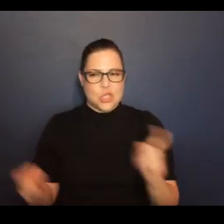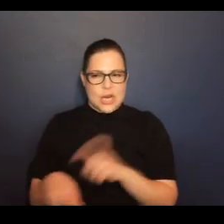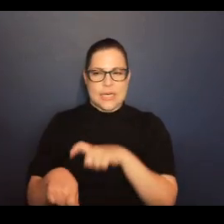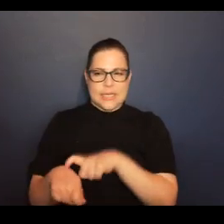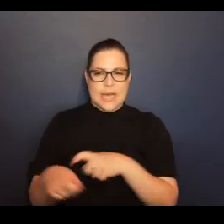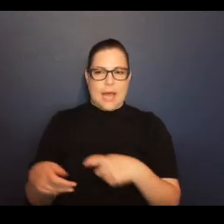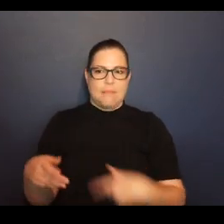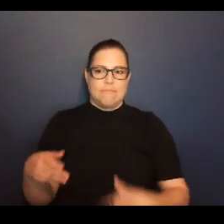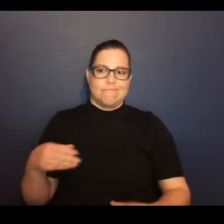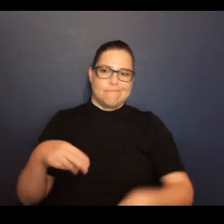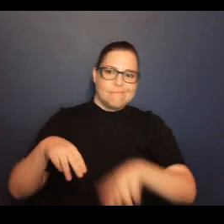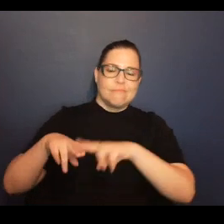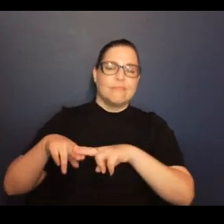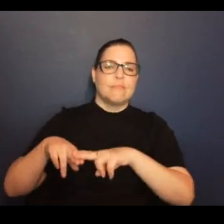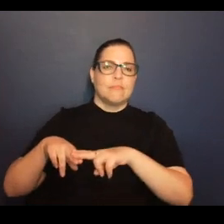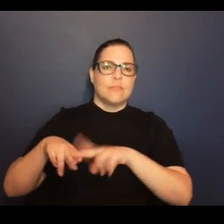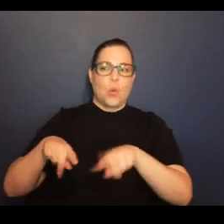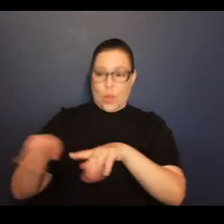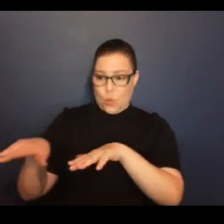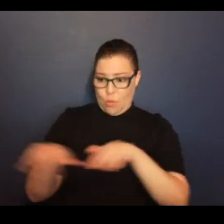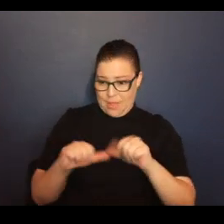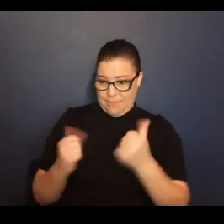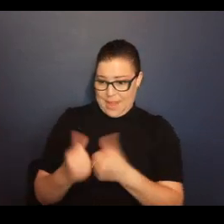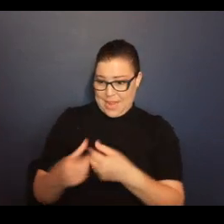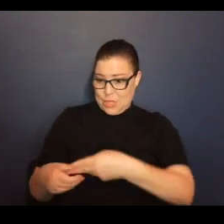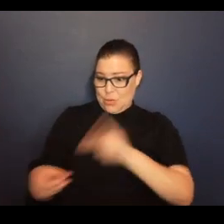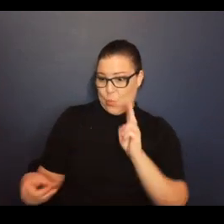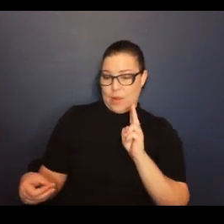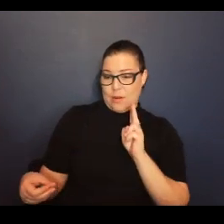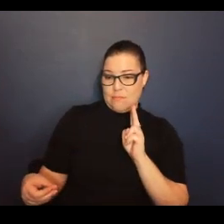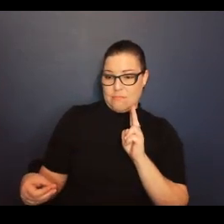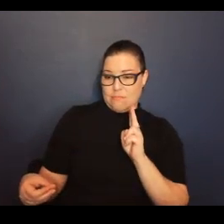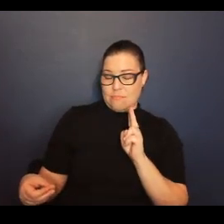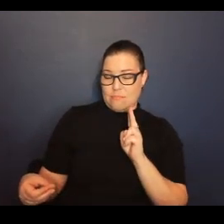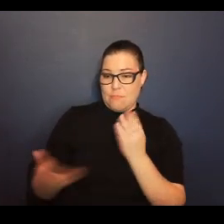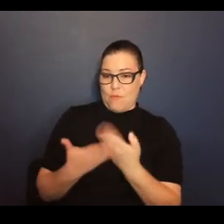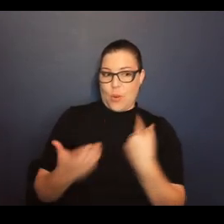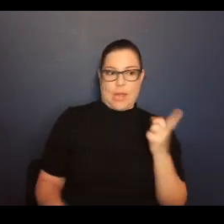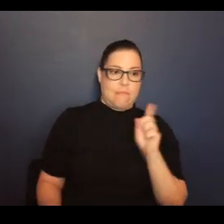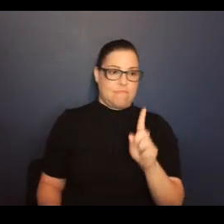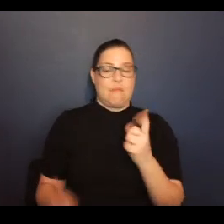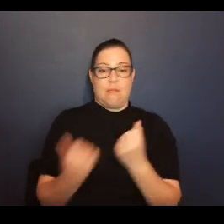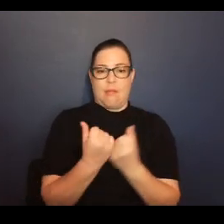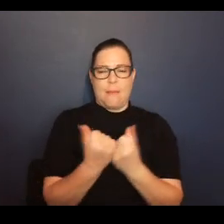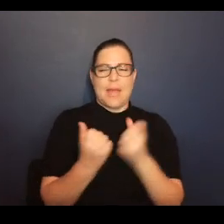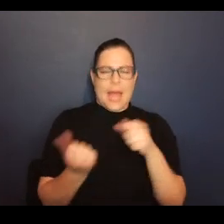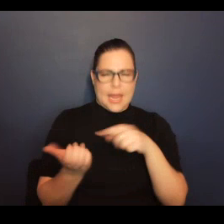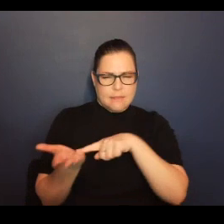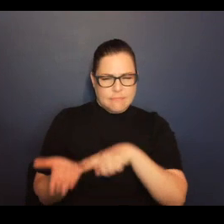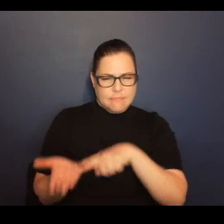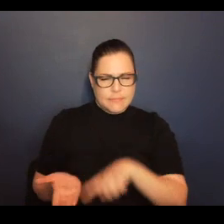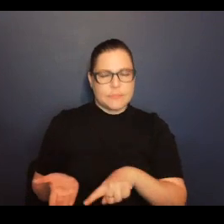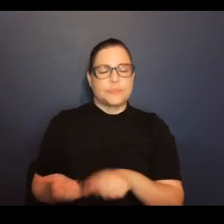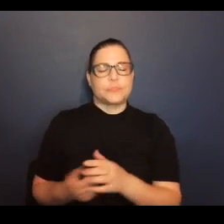once you leave an agency that you can lobby before that agency. So maybe that's what that is. I can certainly look into it.